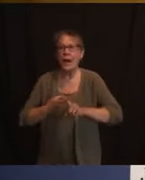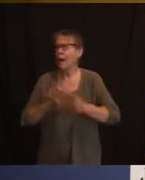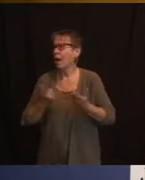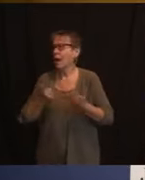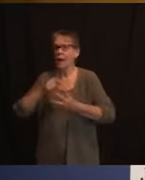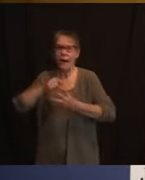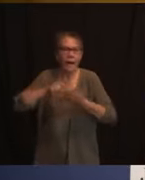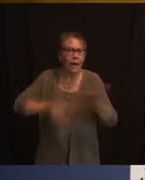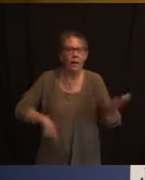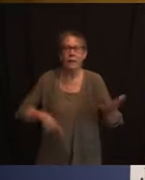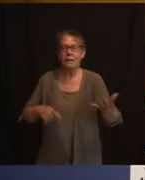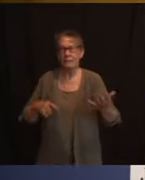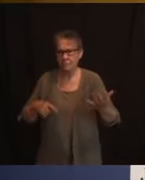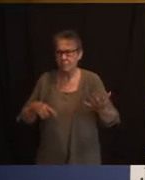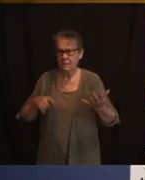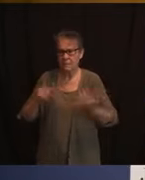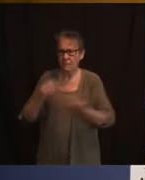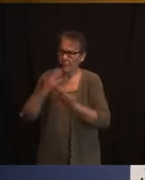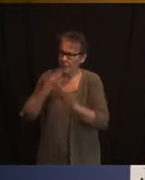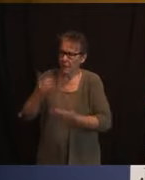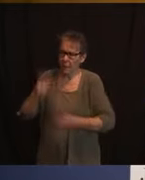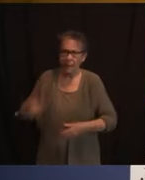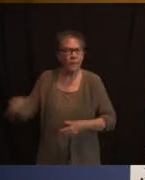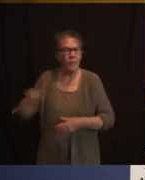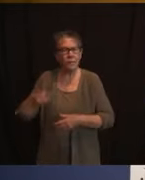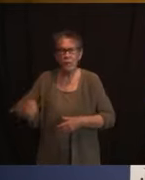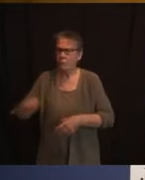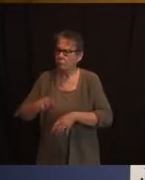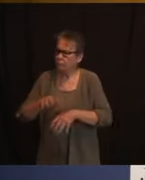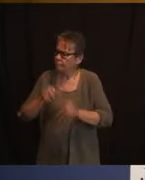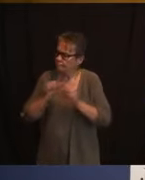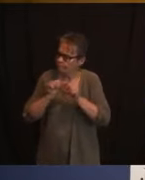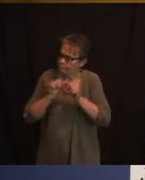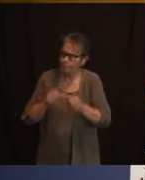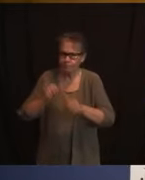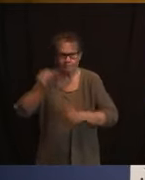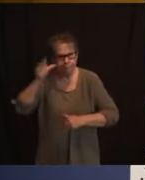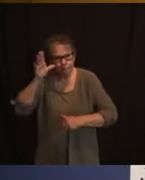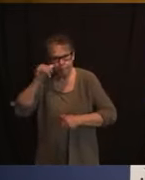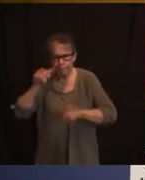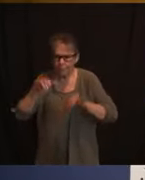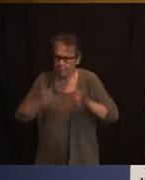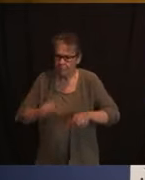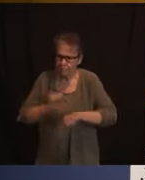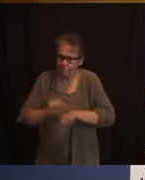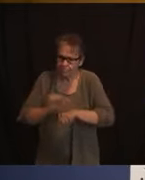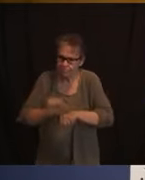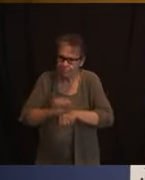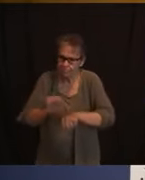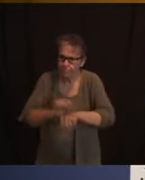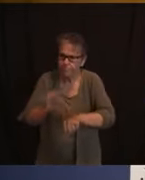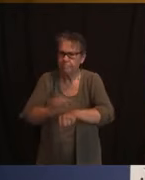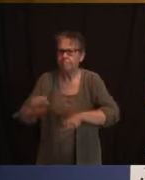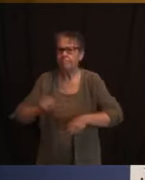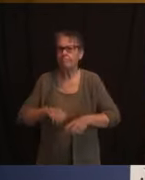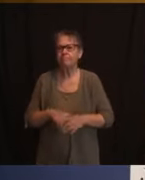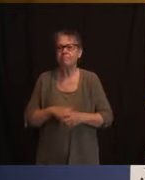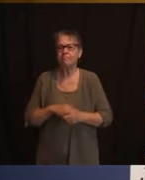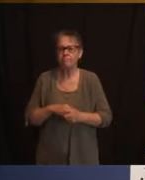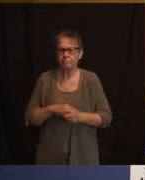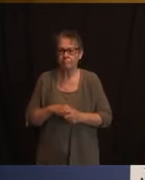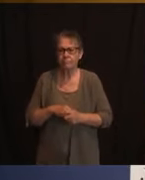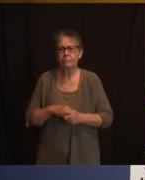capacity by doing things like renovating their cafeterias to put in hospital beds and converting their unused